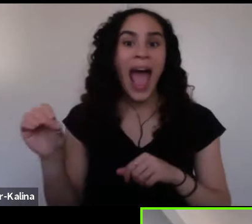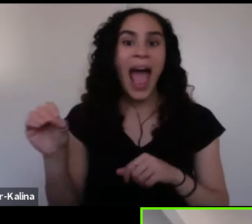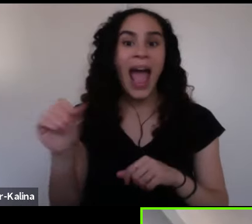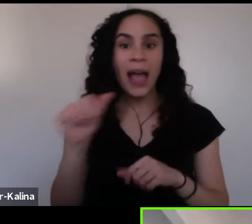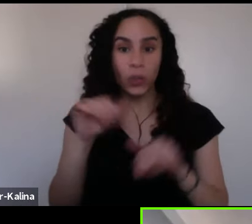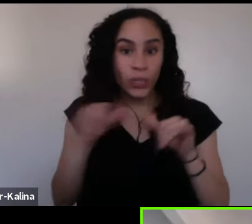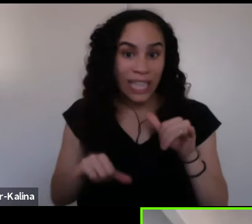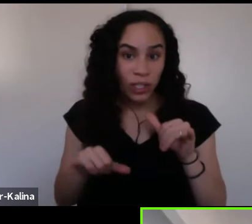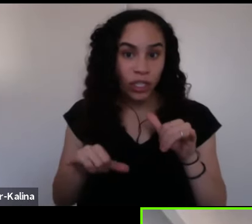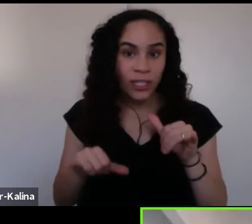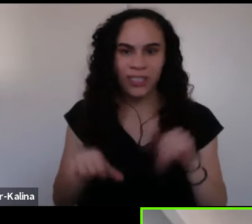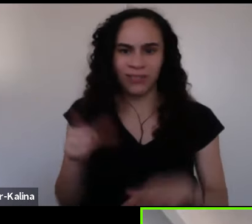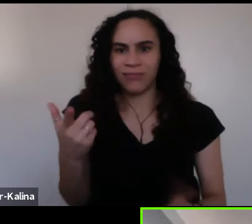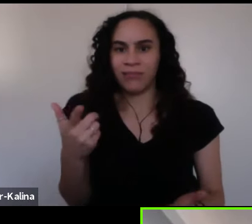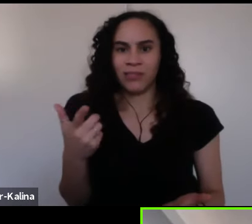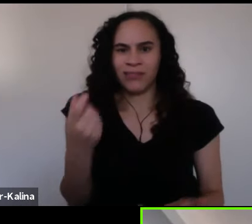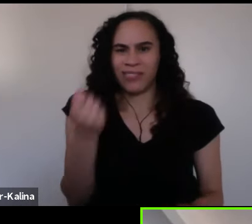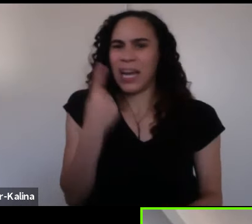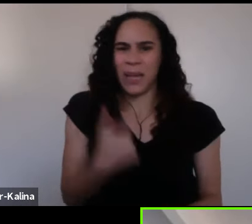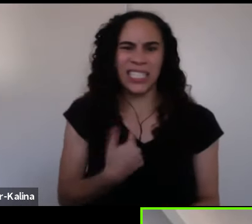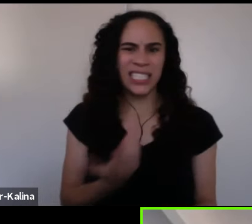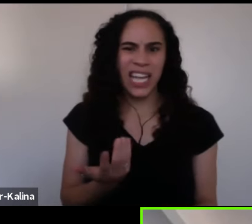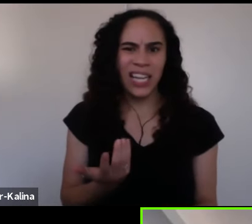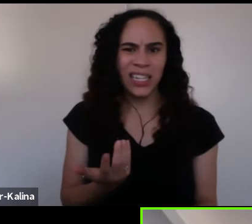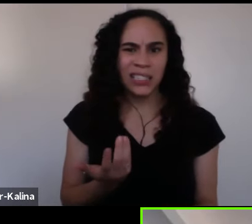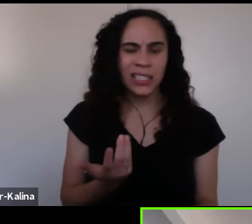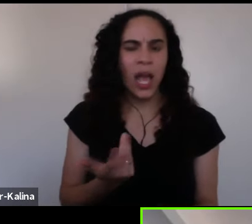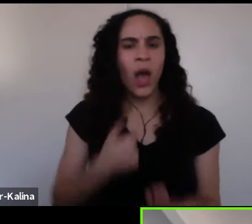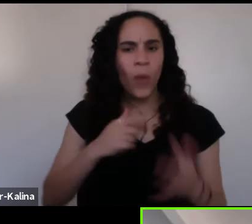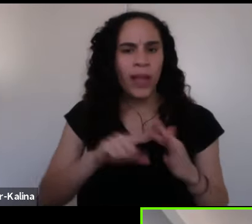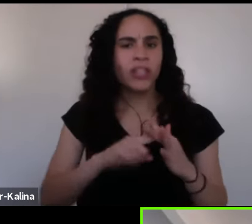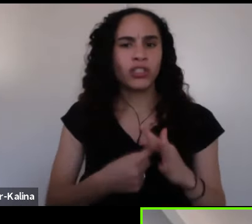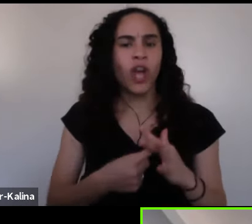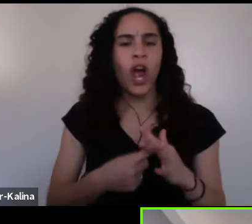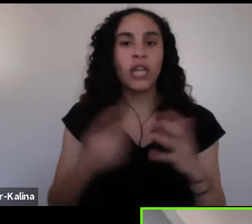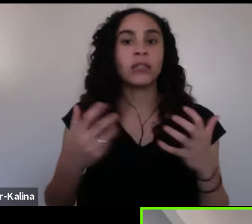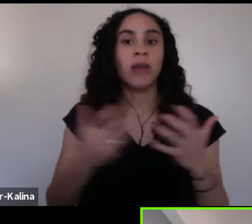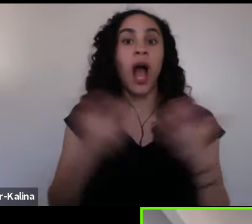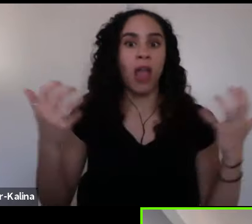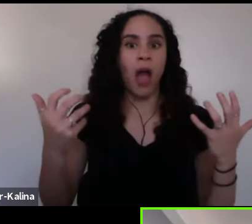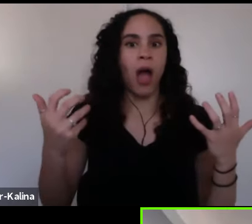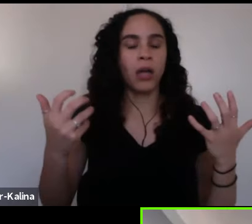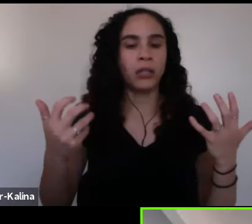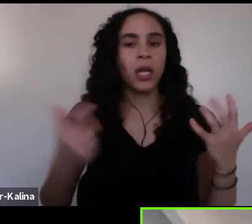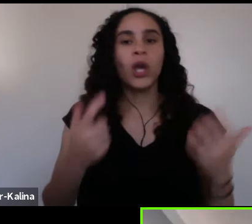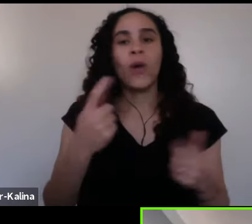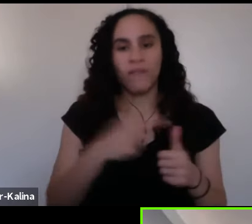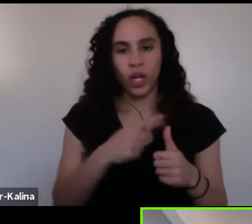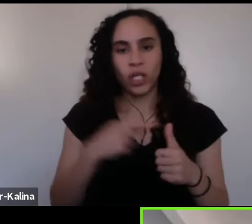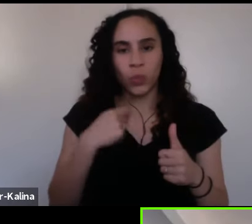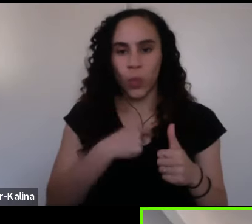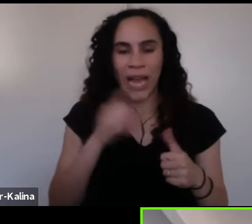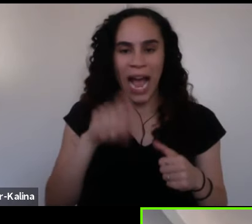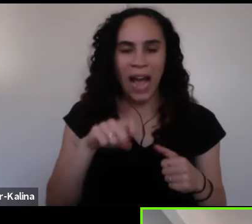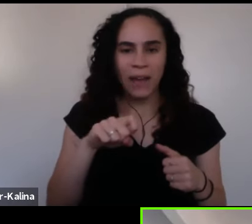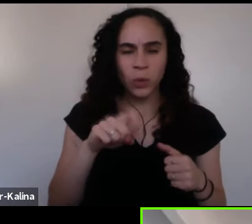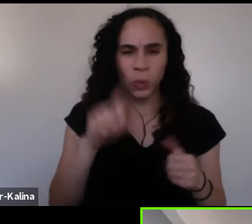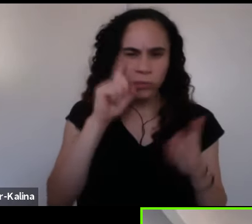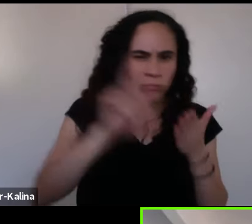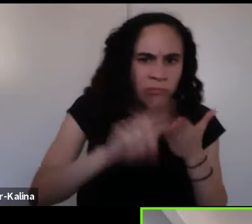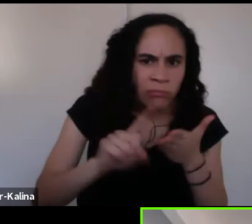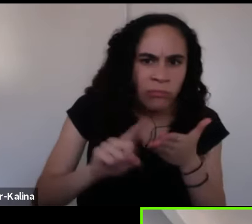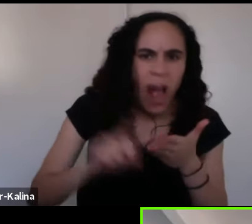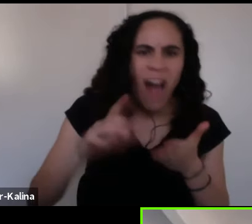me. So we started to do a lot of different things. One, we had to go out and find out what the issues were. We